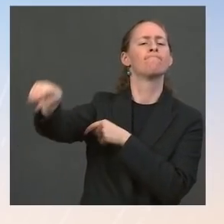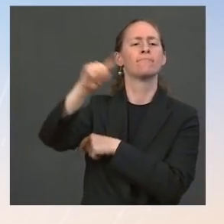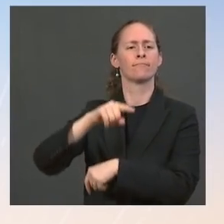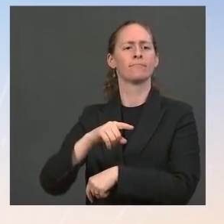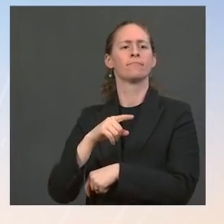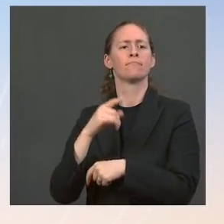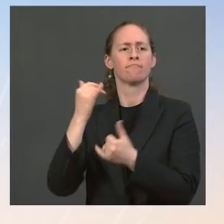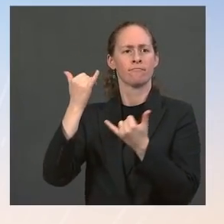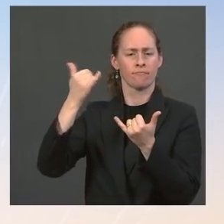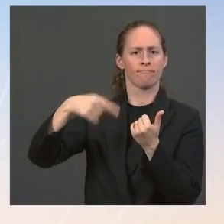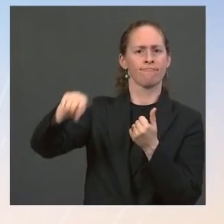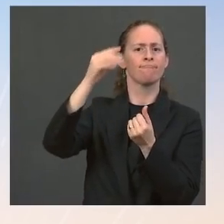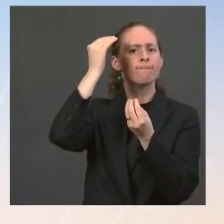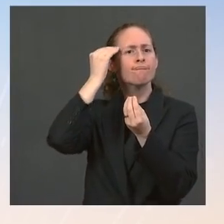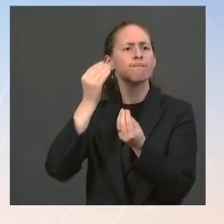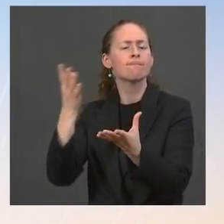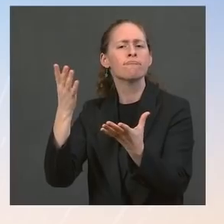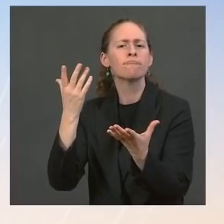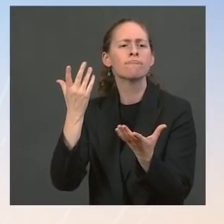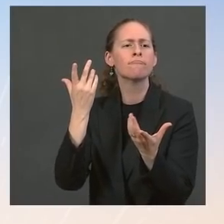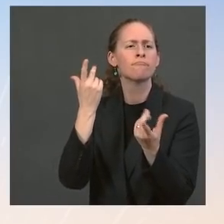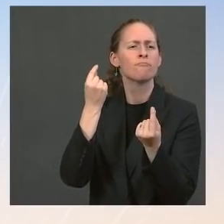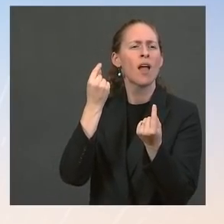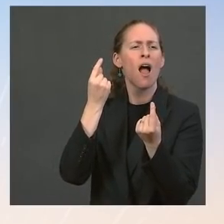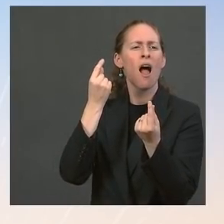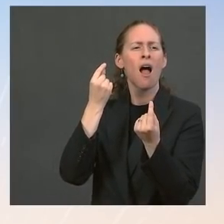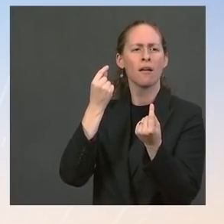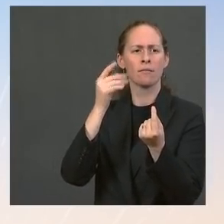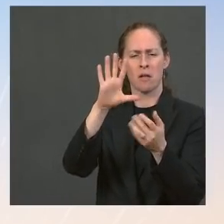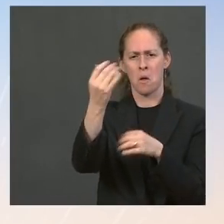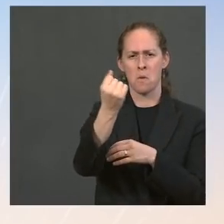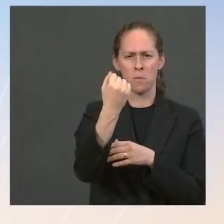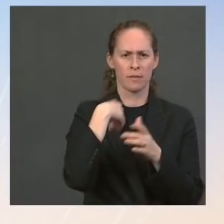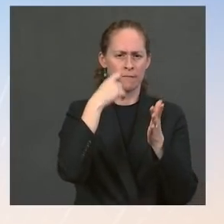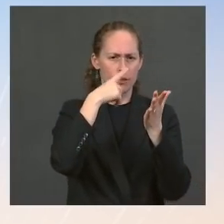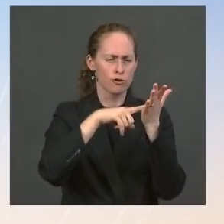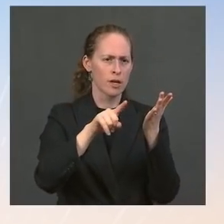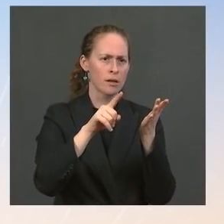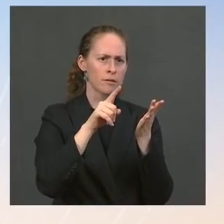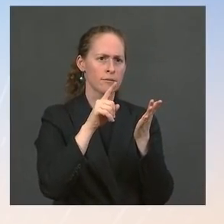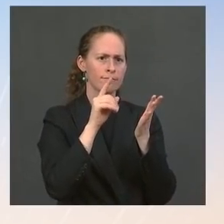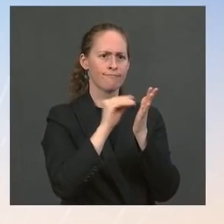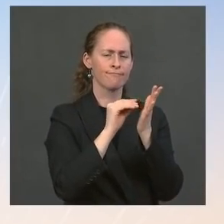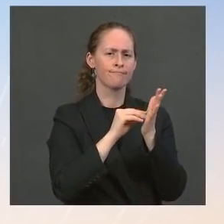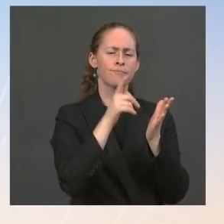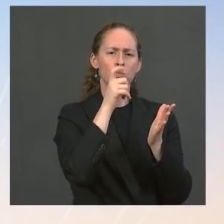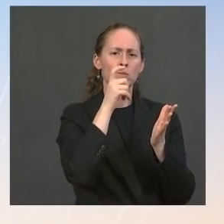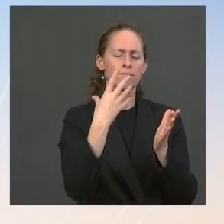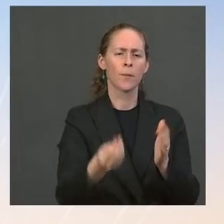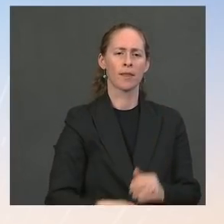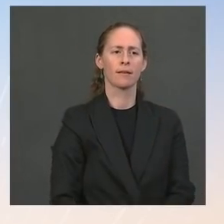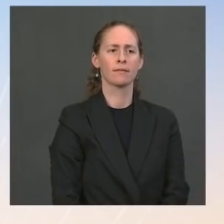of that visit? Yeah, I have some details on this, including who is going. So let's see.